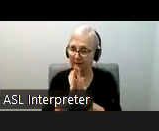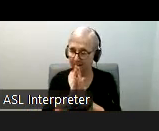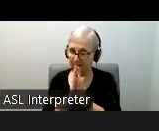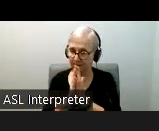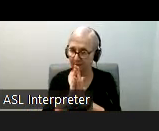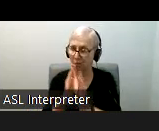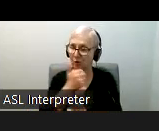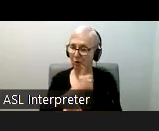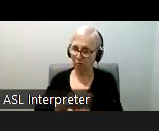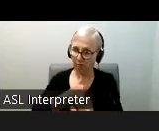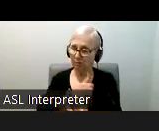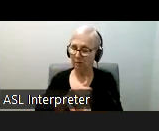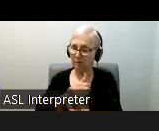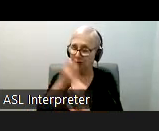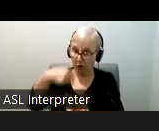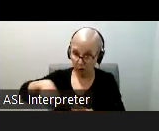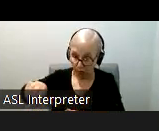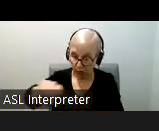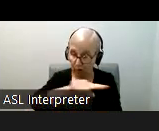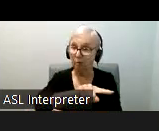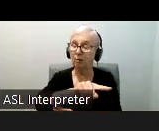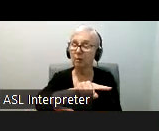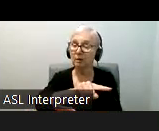an apology to you that this